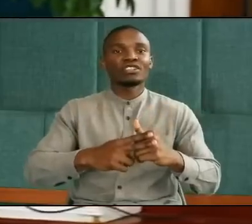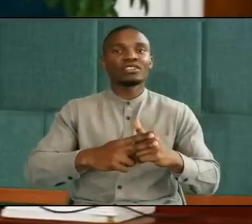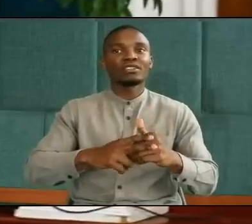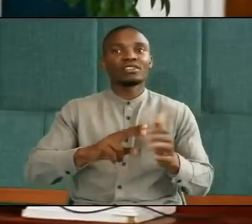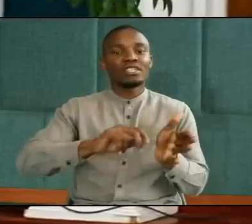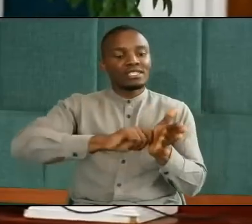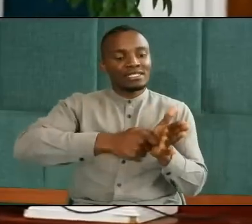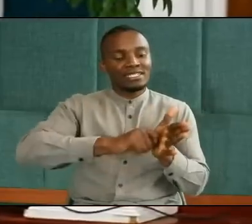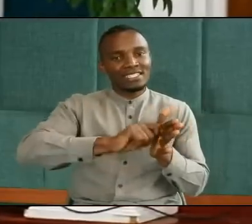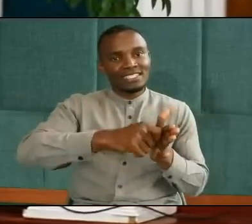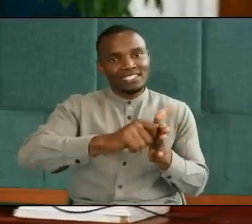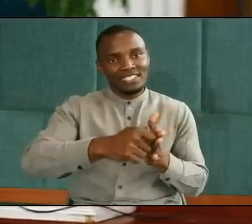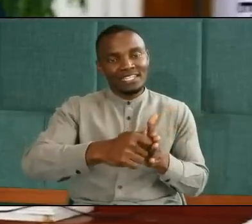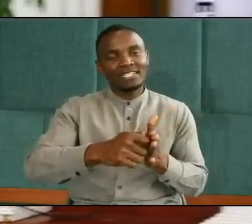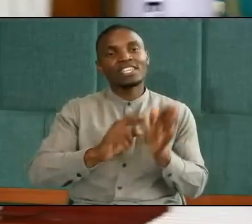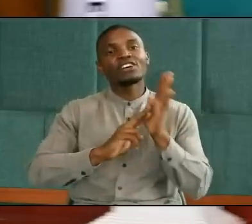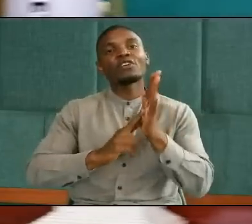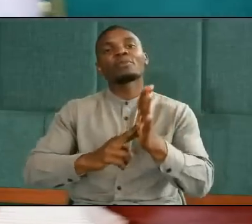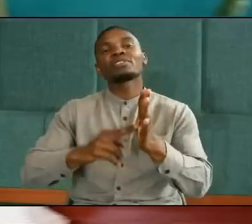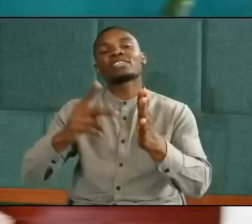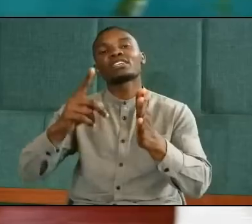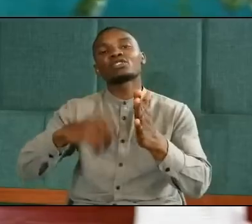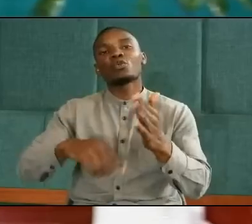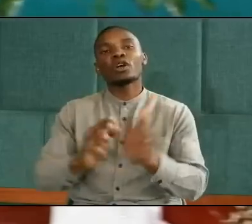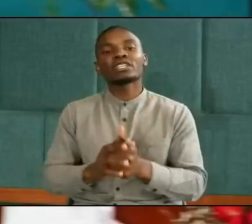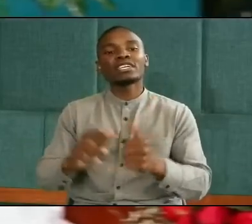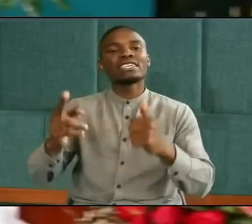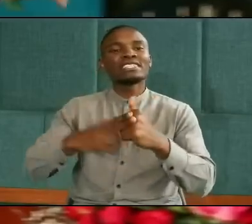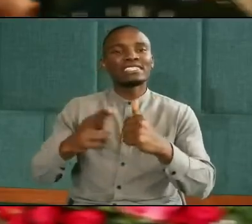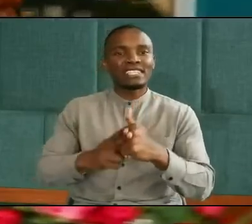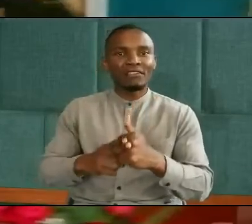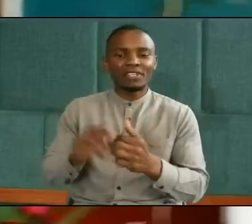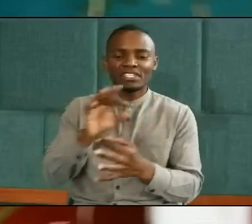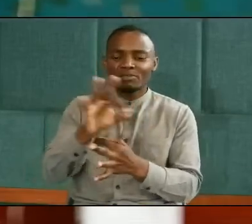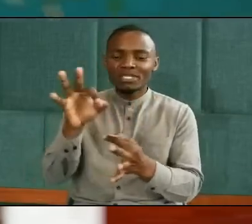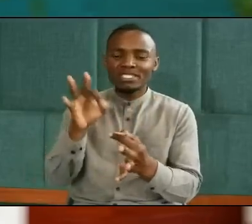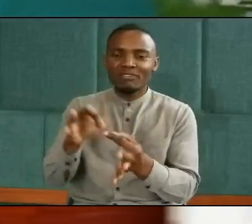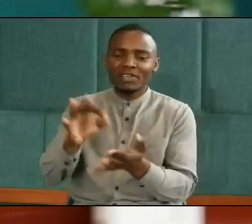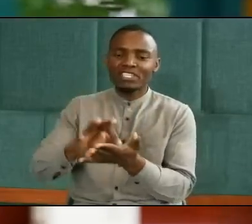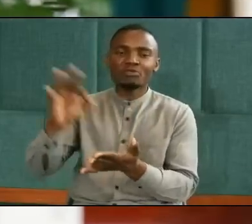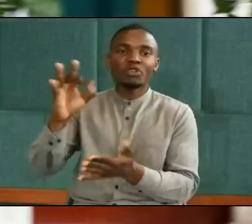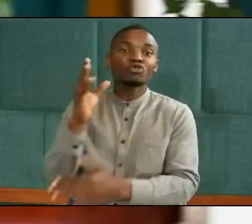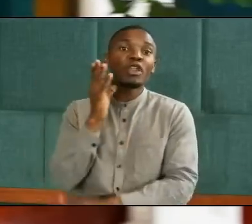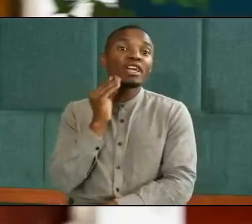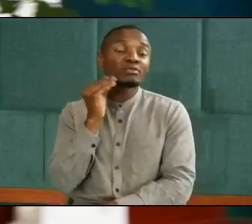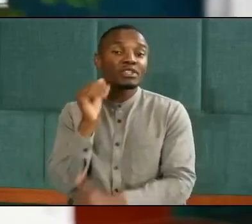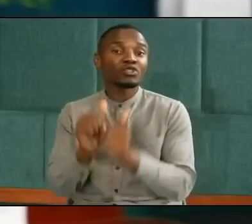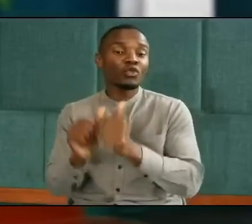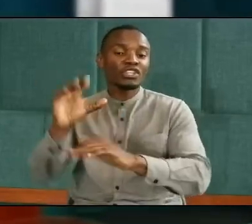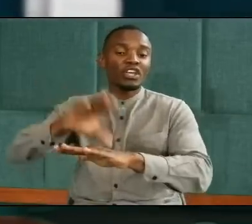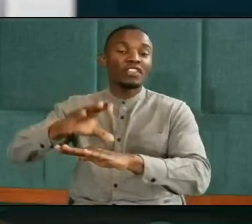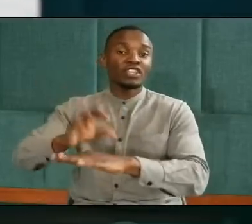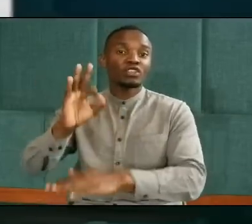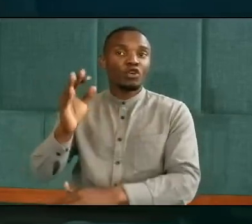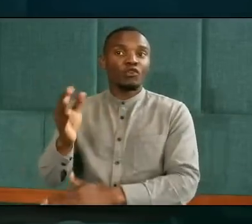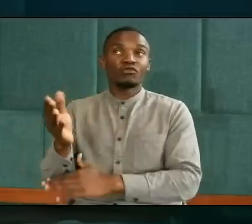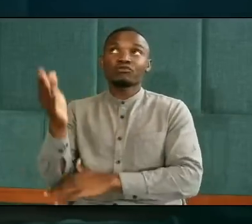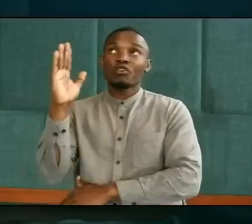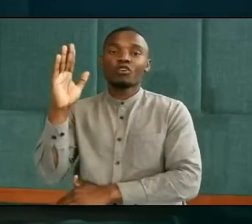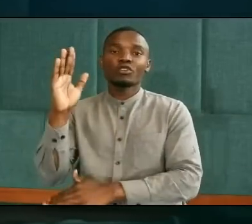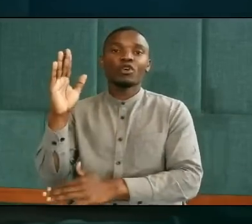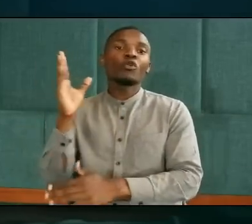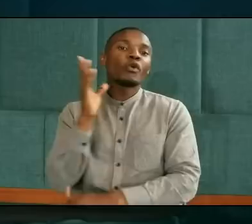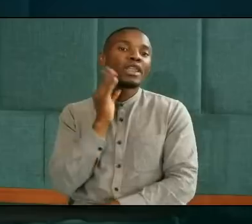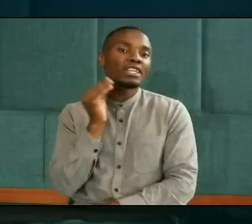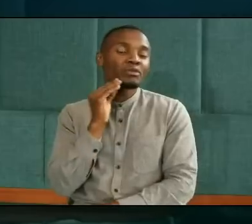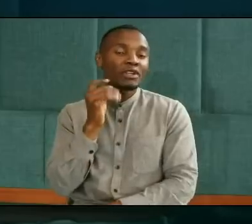represent seven distinct spiritual experience that the church of God will experience from the time